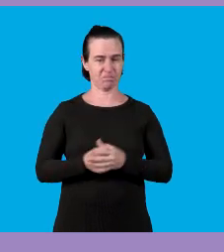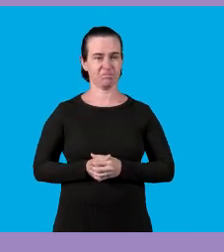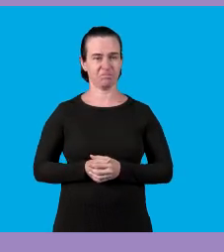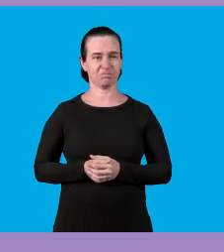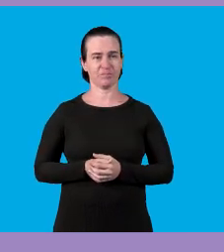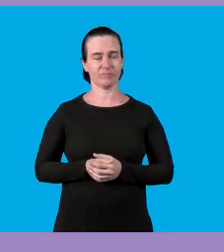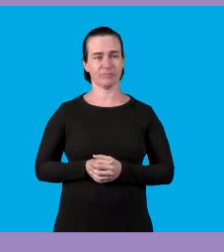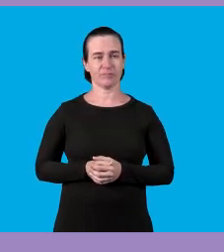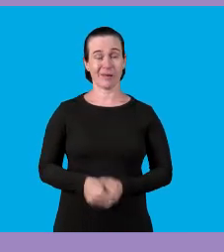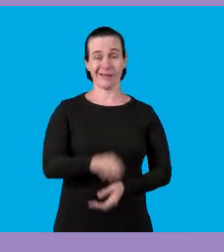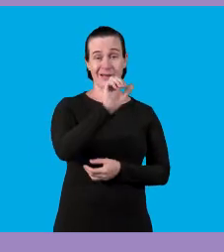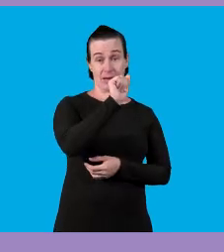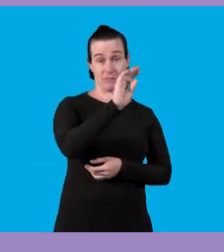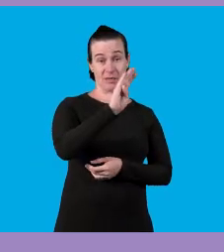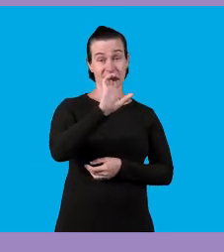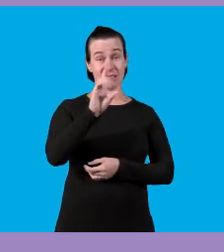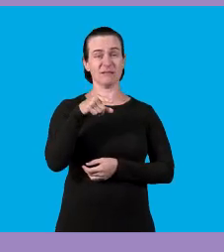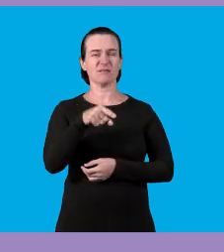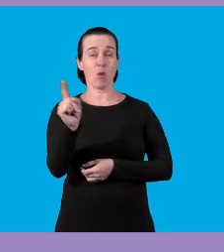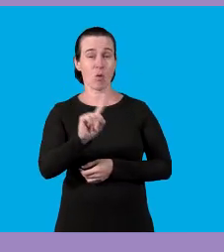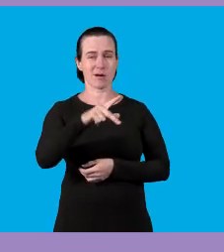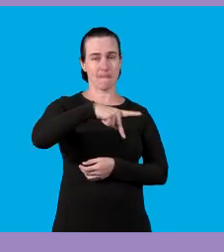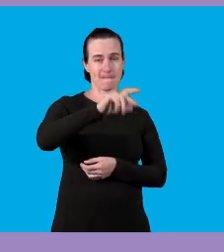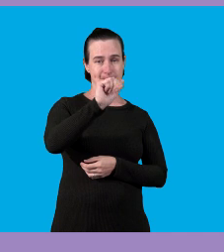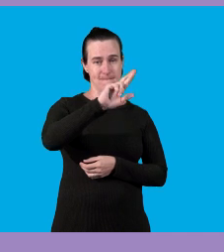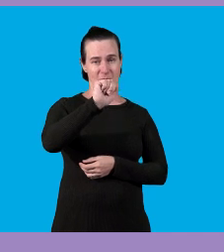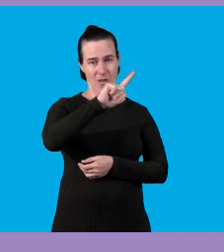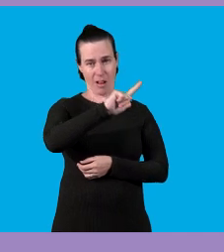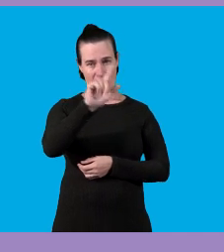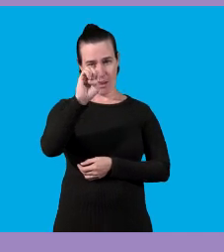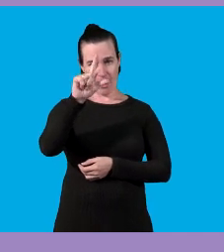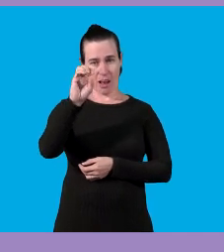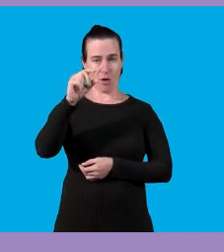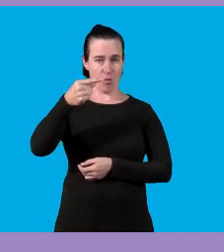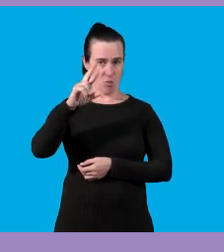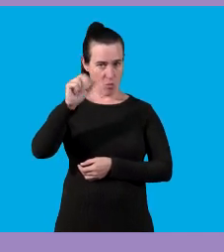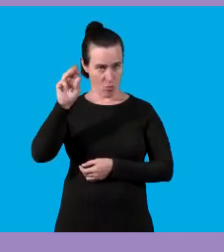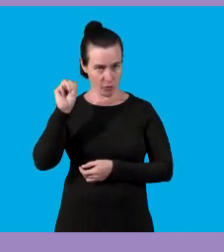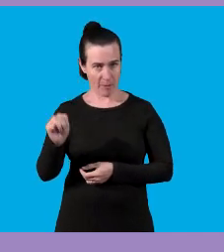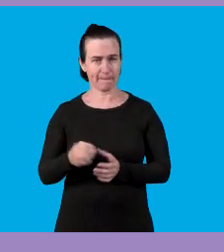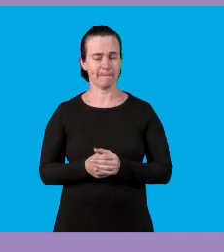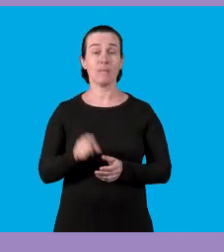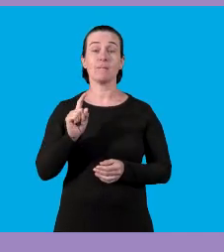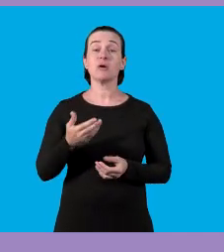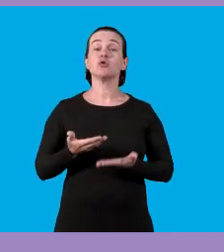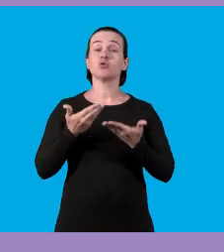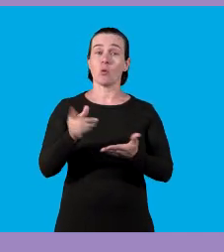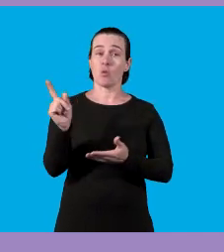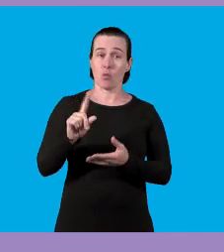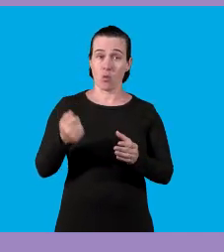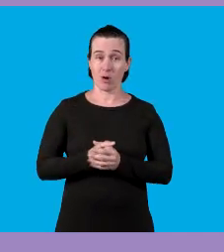The next question, ABCD is a parallelogram. Show that triangle ABD